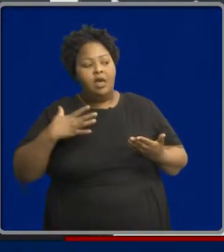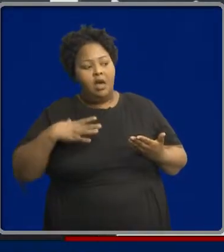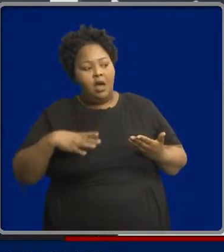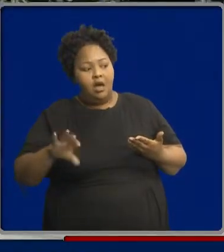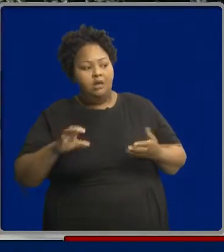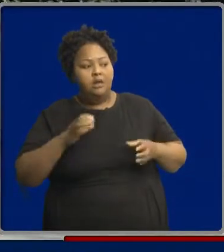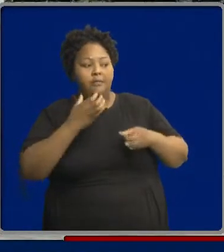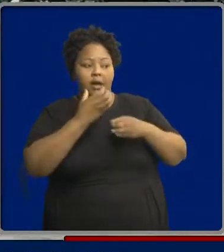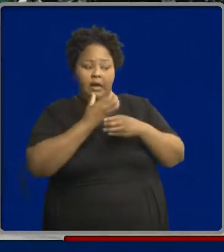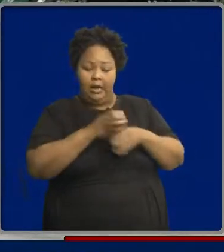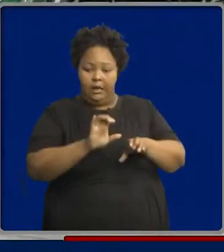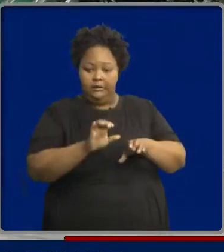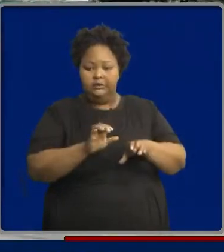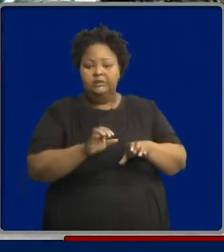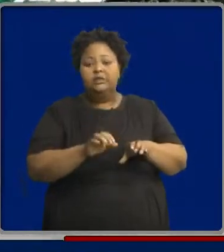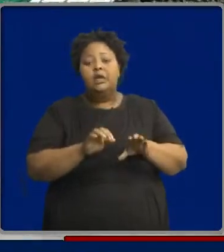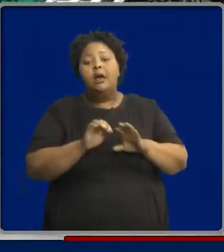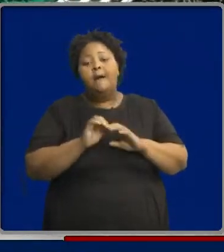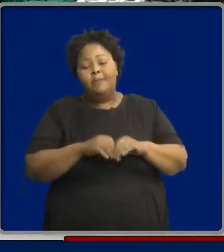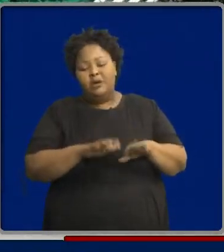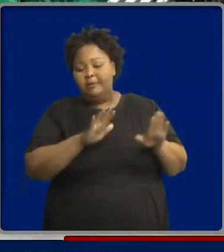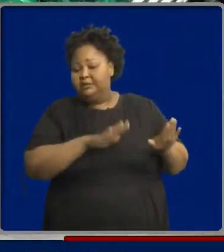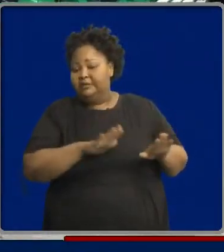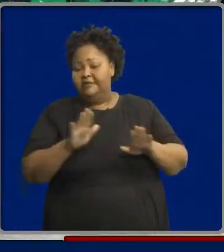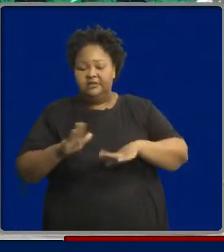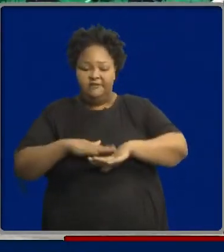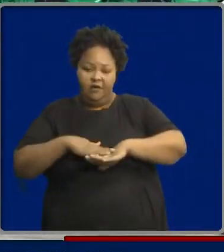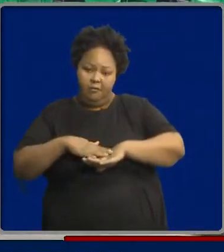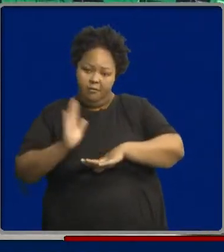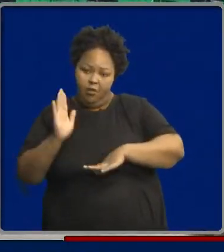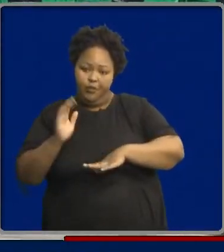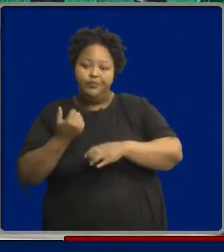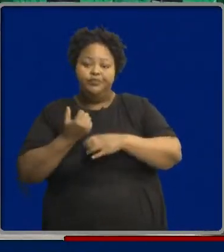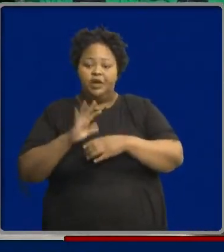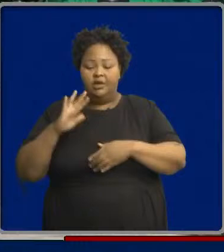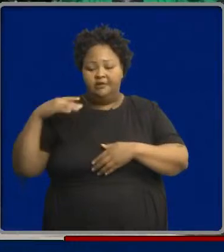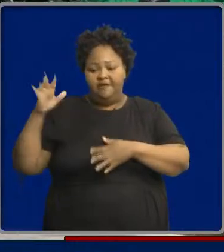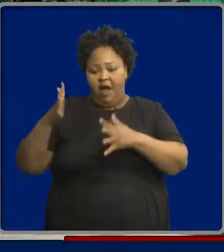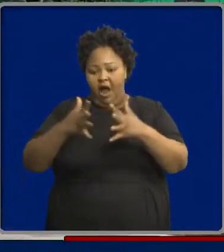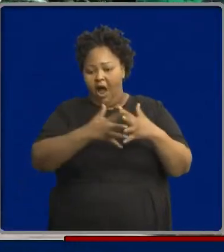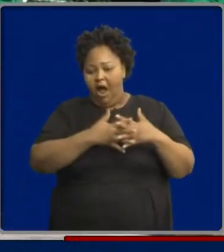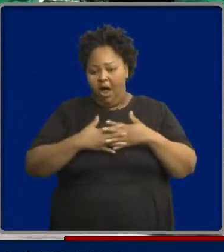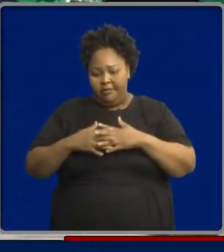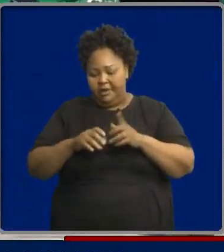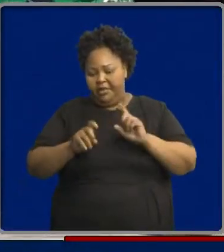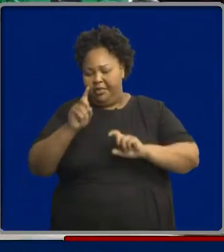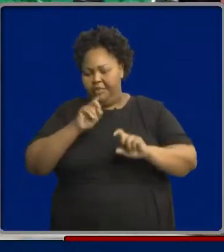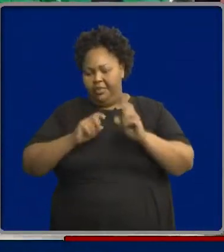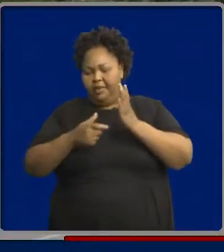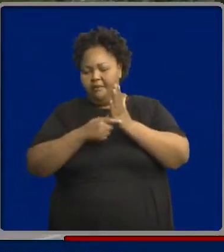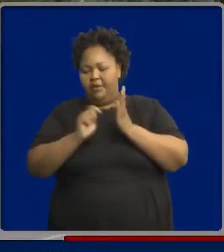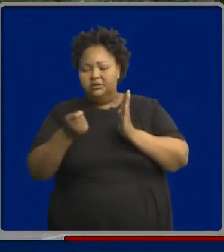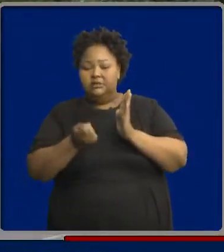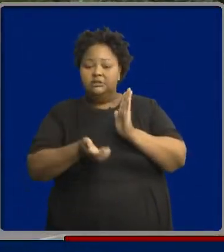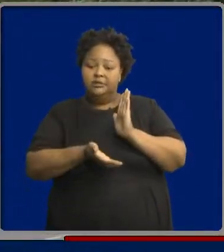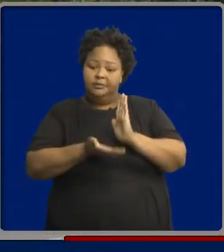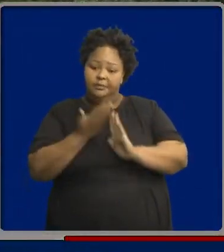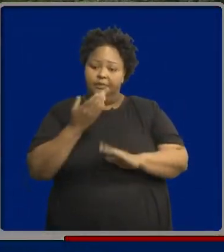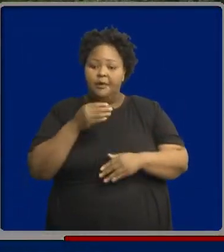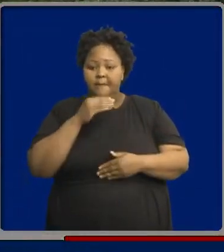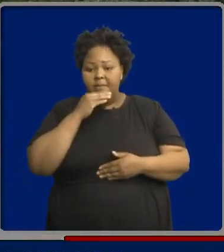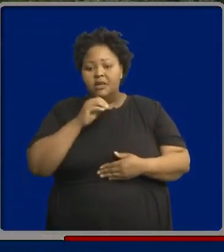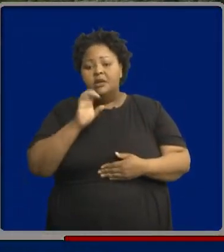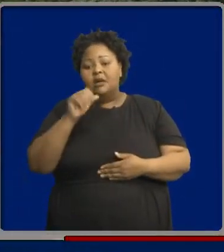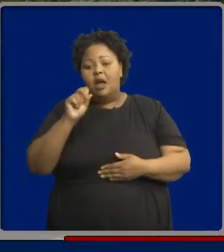even worse. The revision of funding by the United States of America has non-governmental organizations also